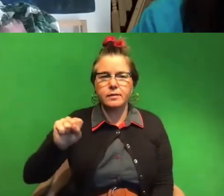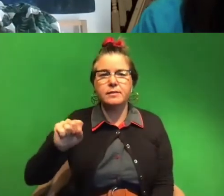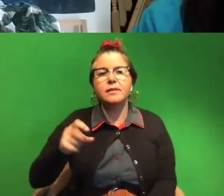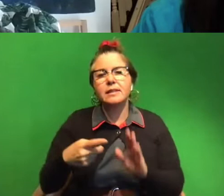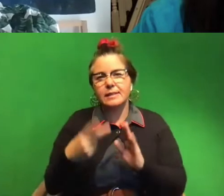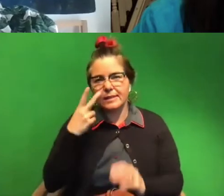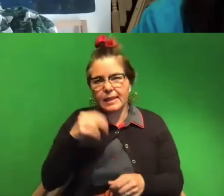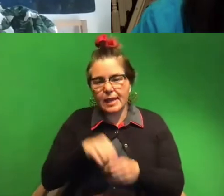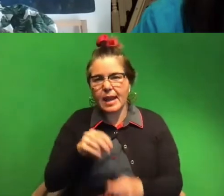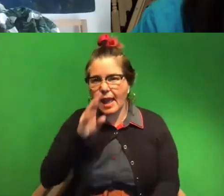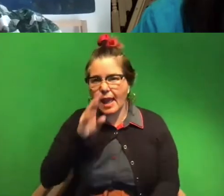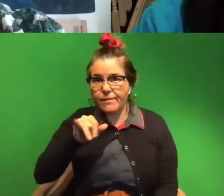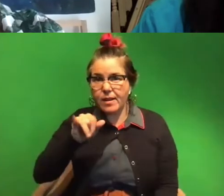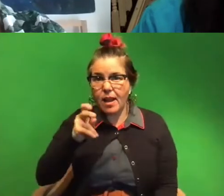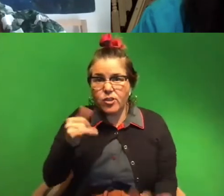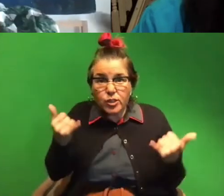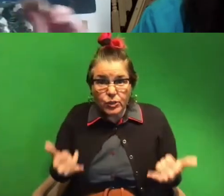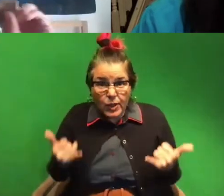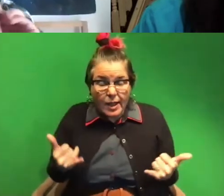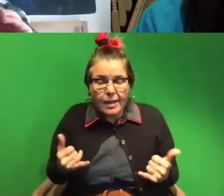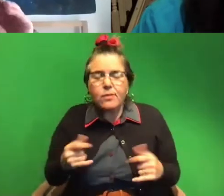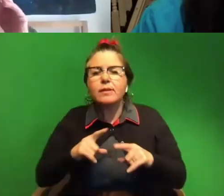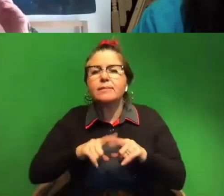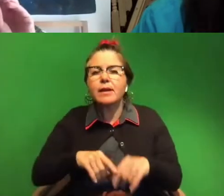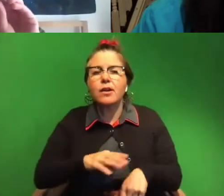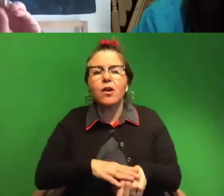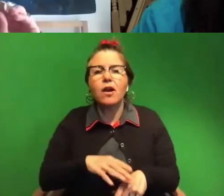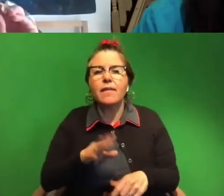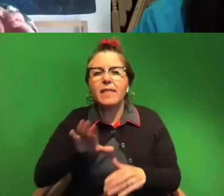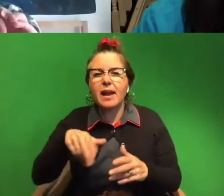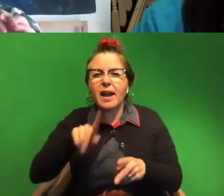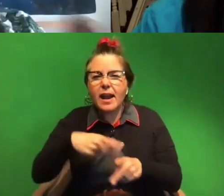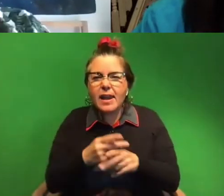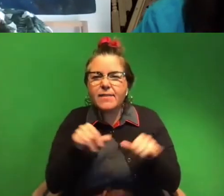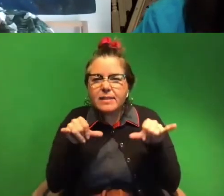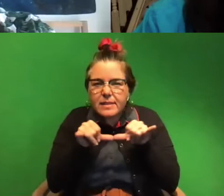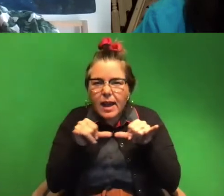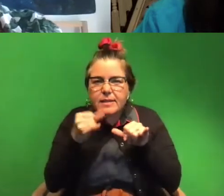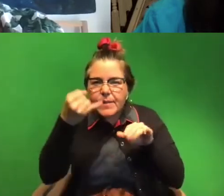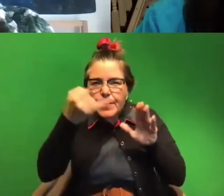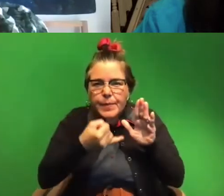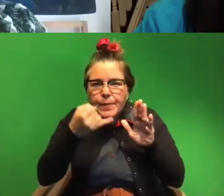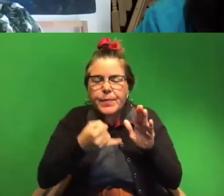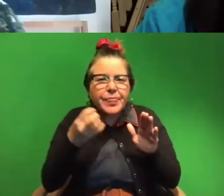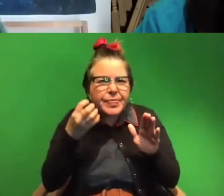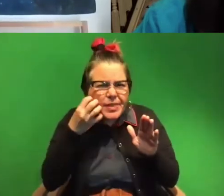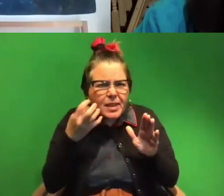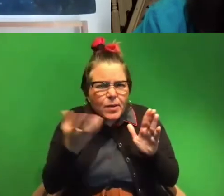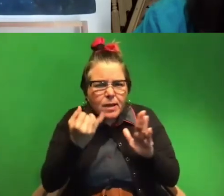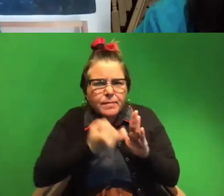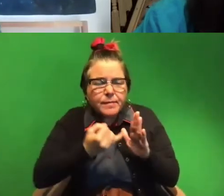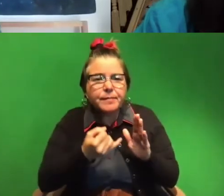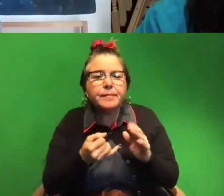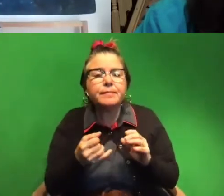elephant ivory today. And depending on the kind of size of the lines and how thick they are and